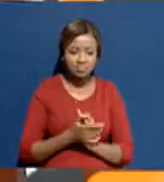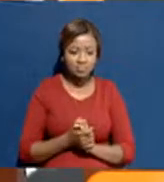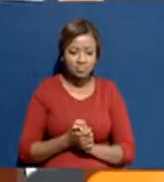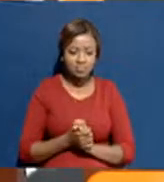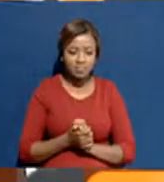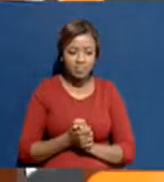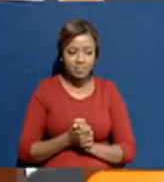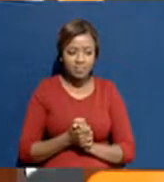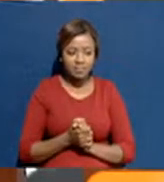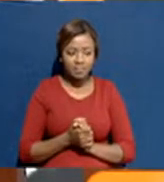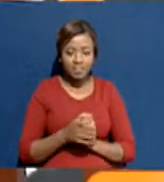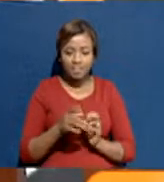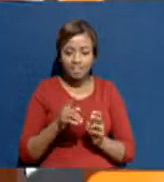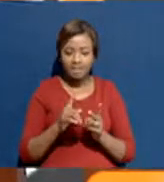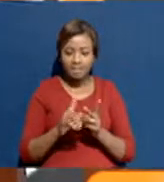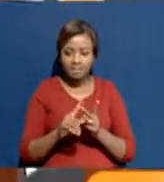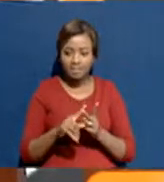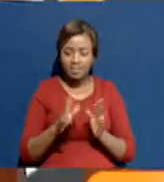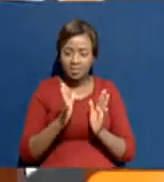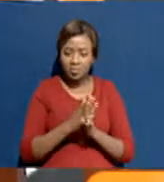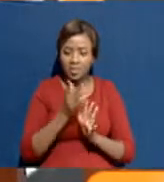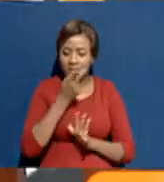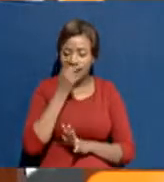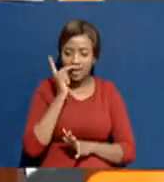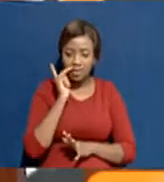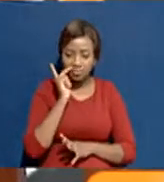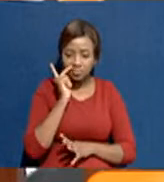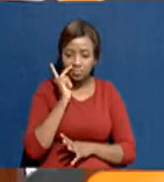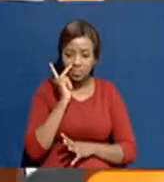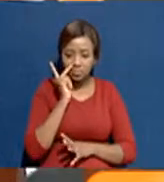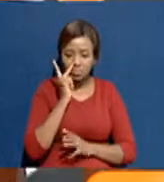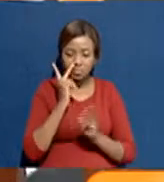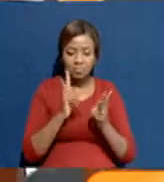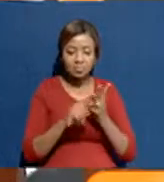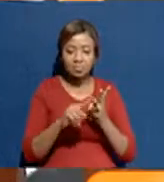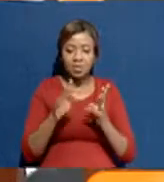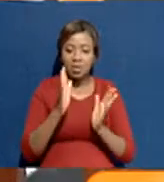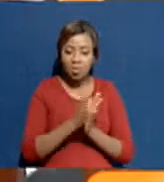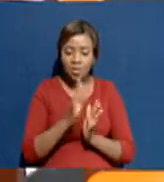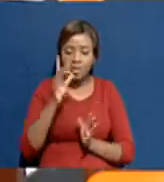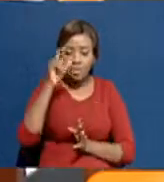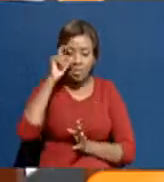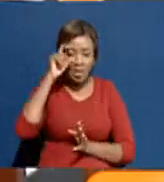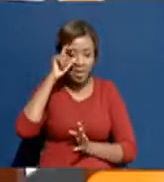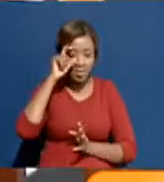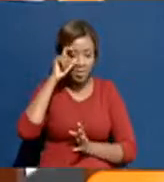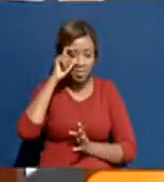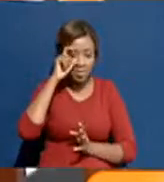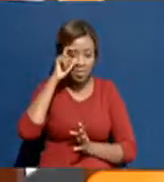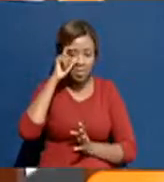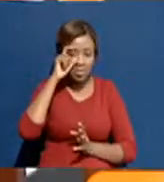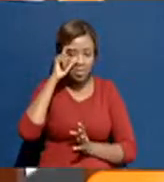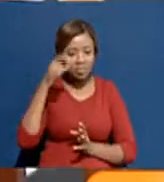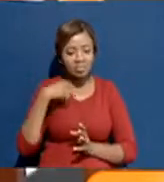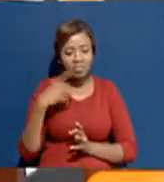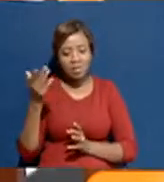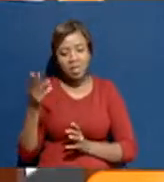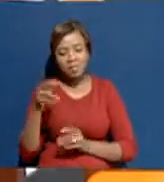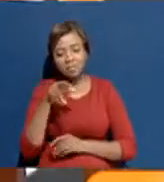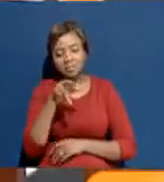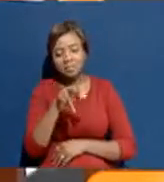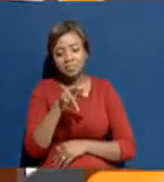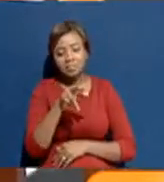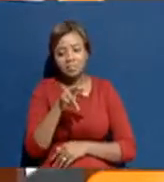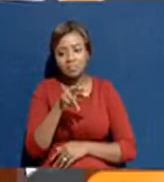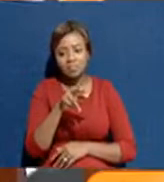Musyoka, with Wetangula, James Orengo. And I was up there on sixth floor watching them.